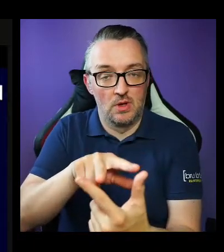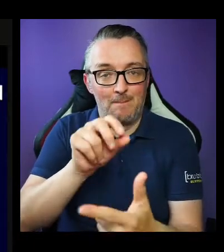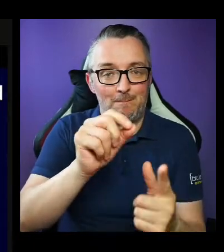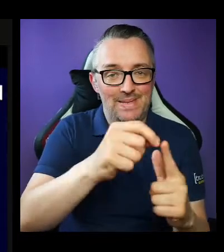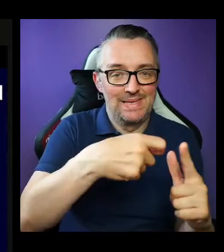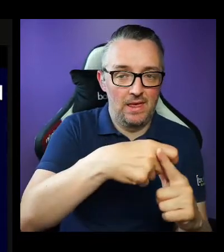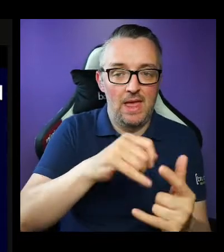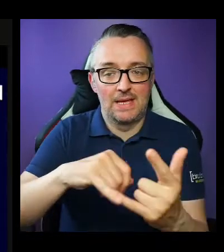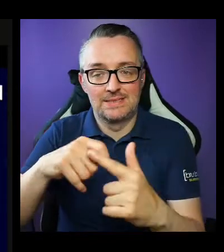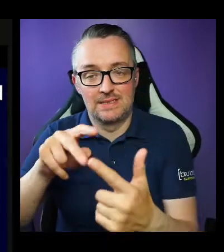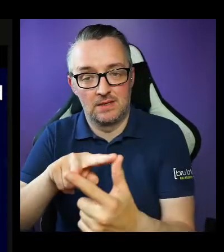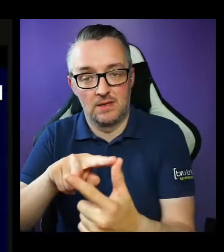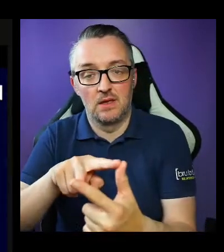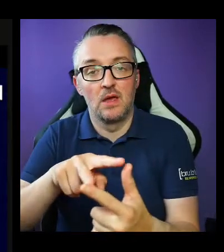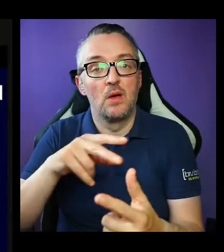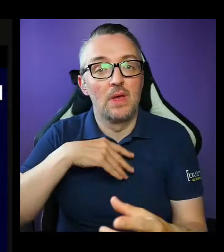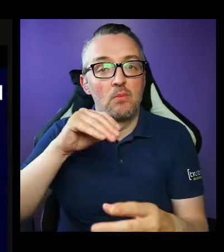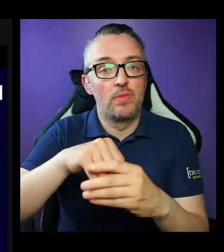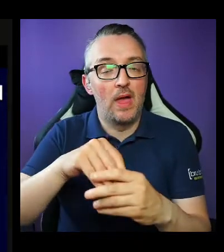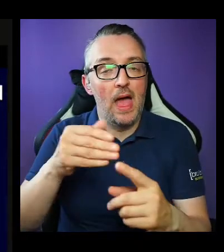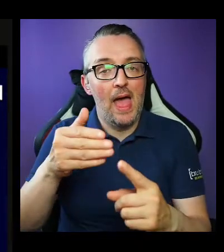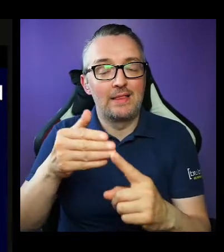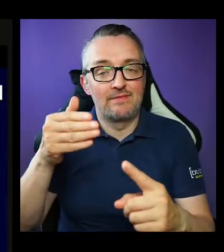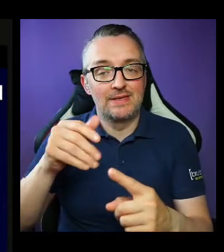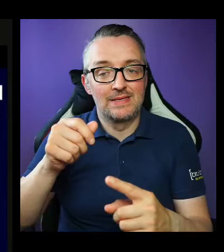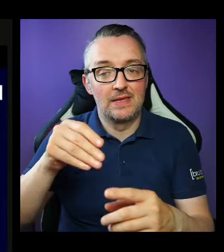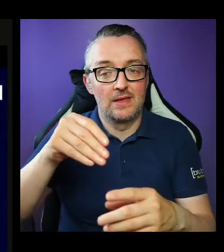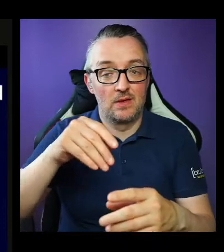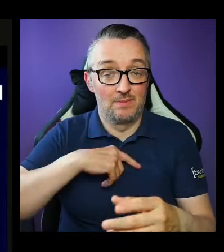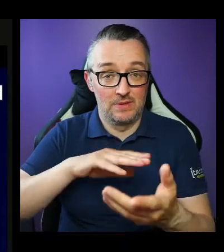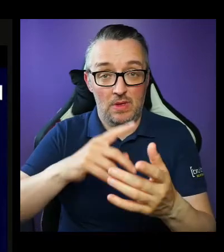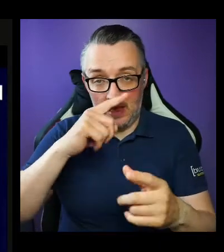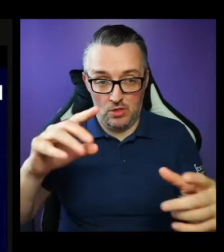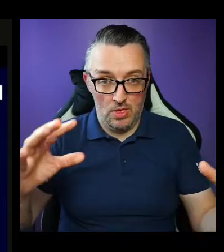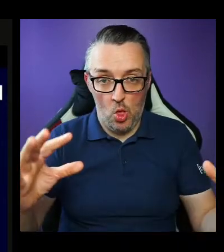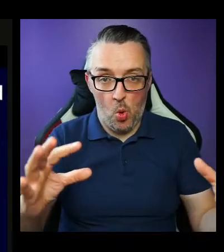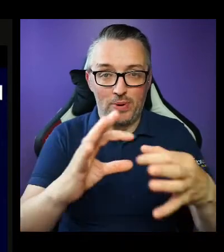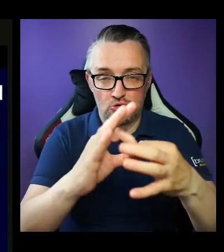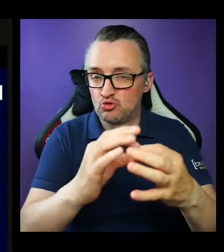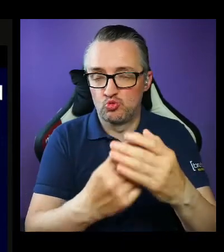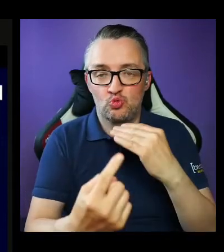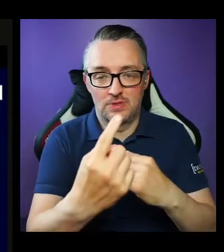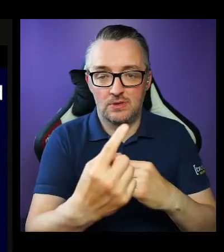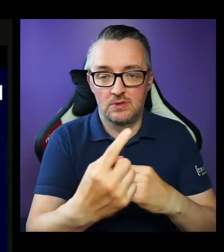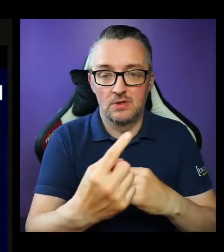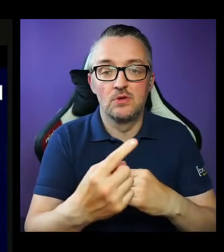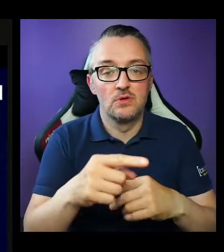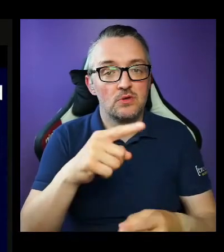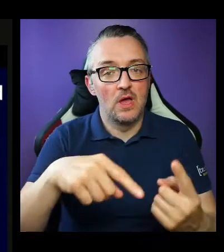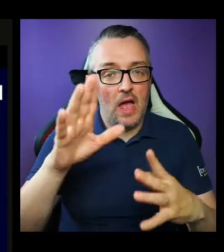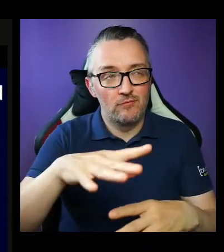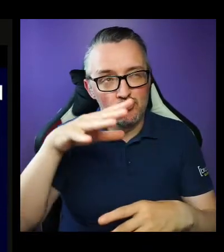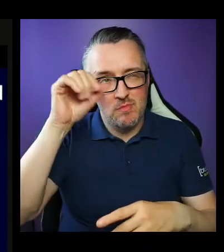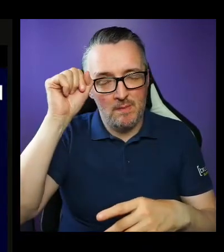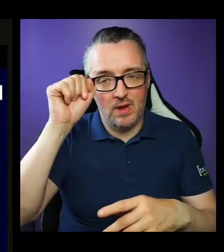the identifying name in my sort key so that I make this combination unique. And this is something to keep in mind so that